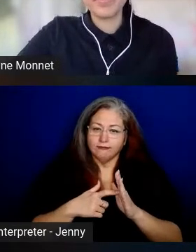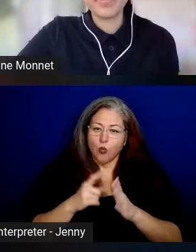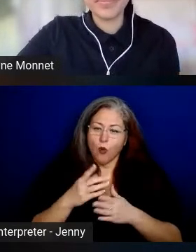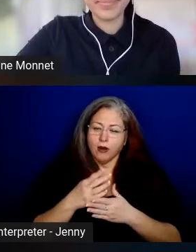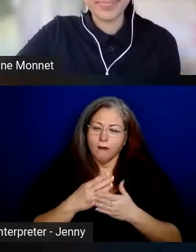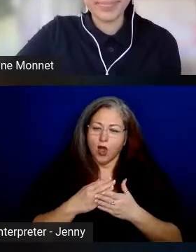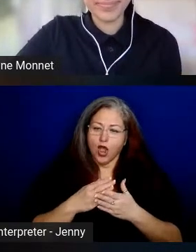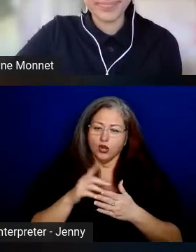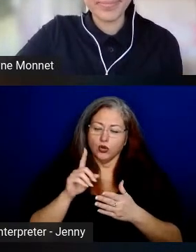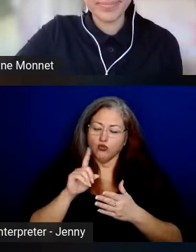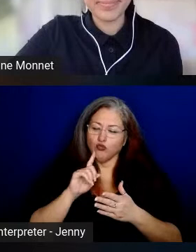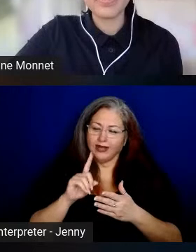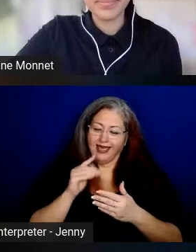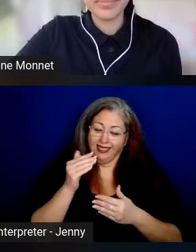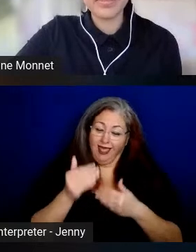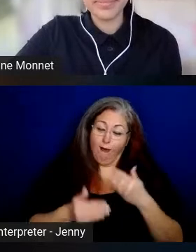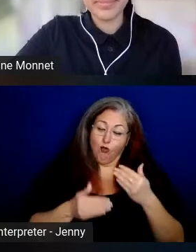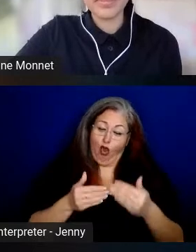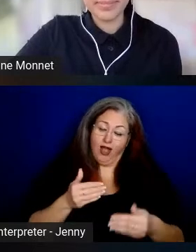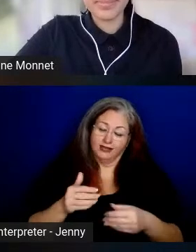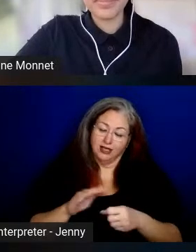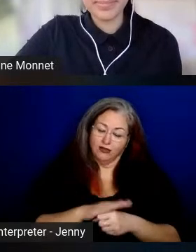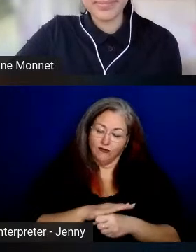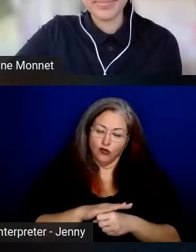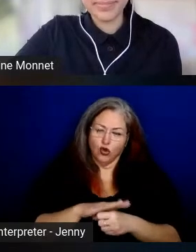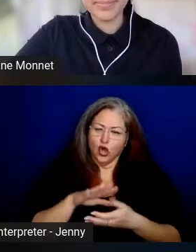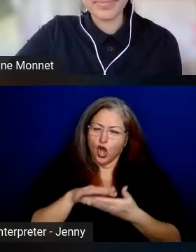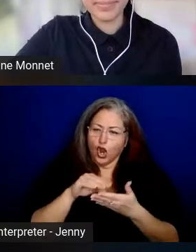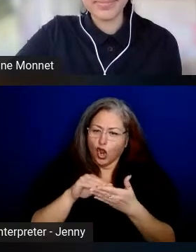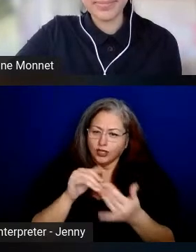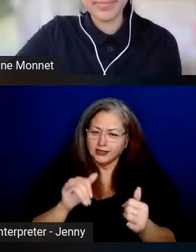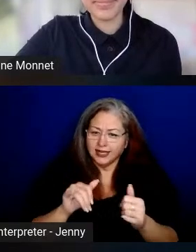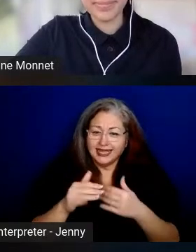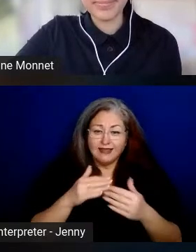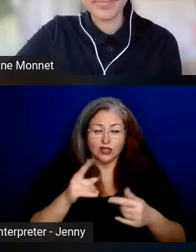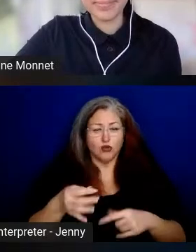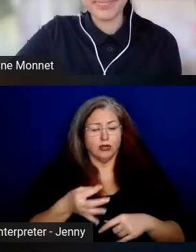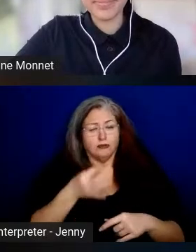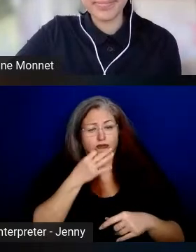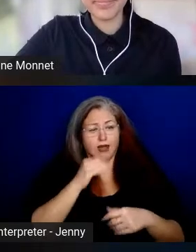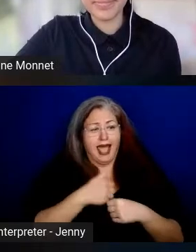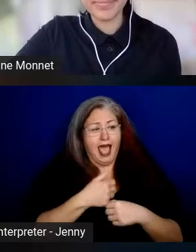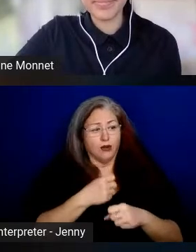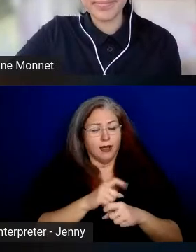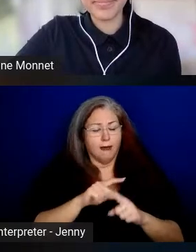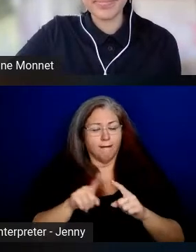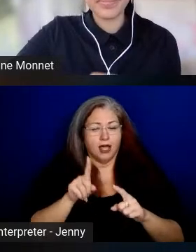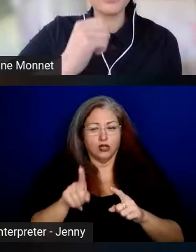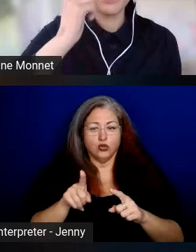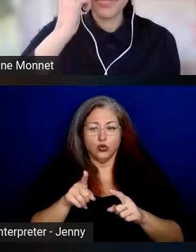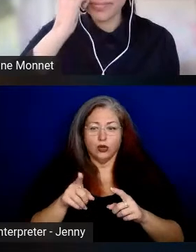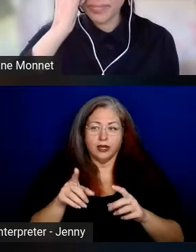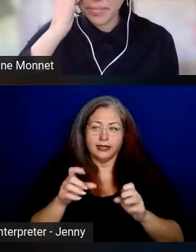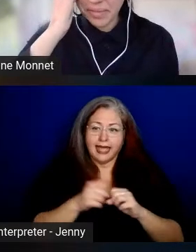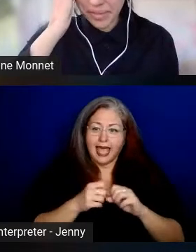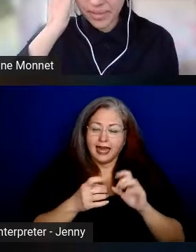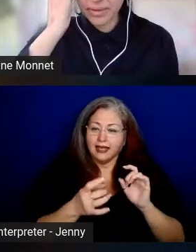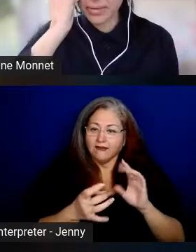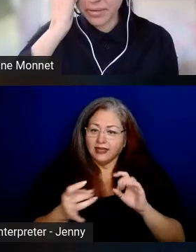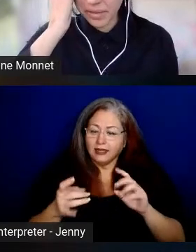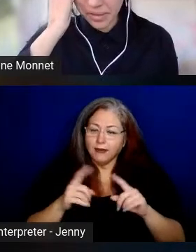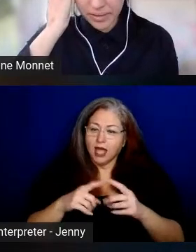is such a learning process. Even if you know your craft, you're constantly learning and refining through your feedback with your peers.